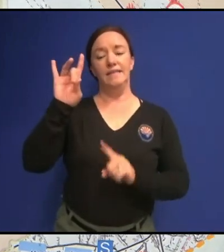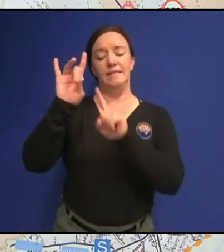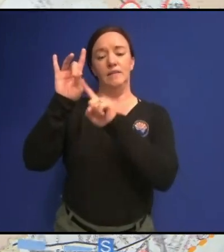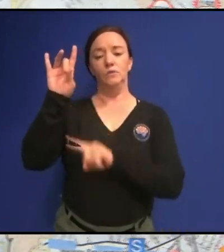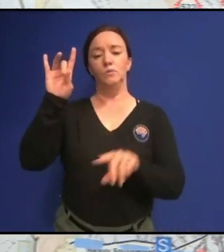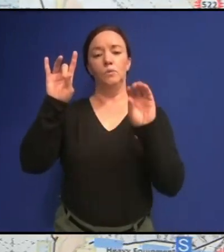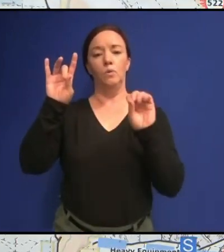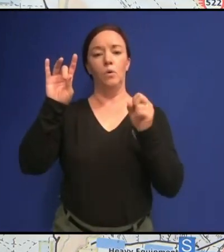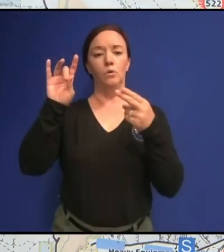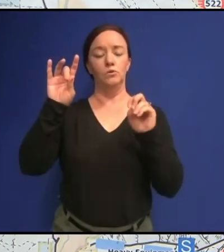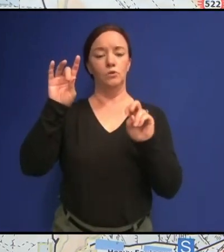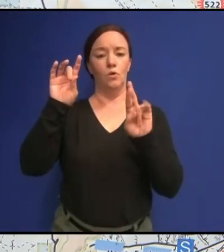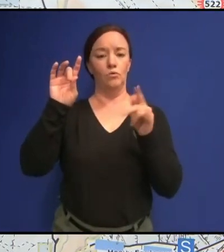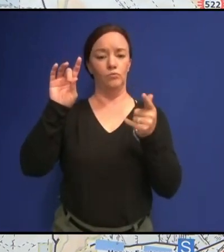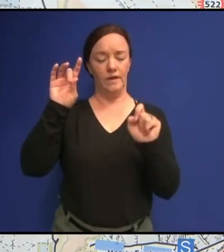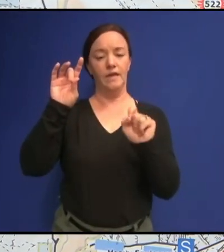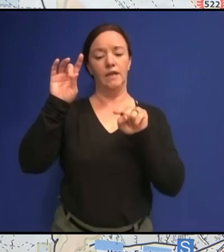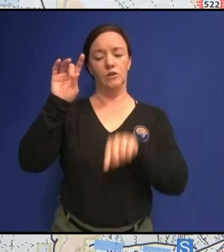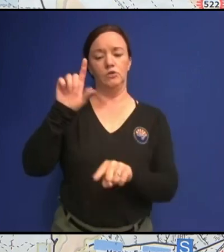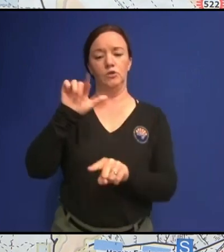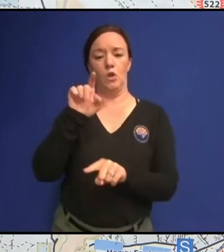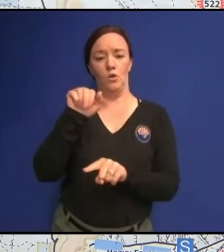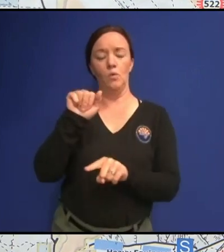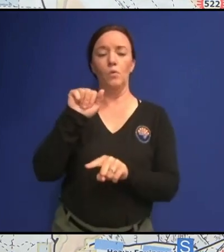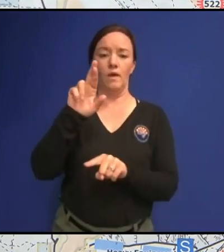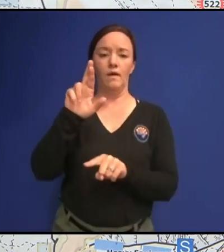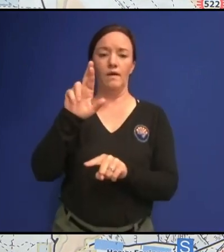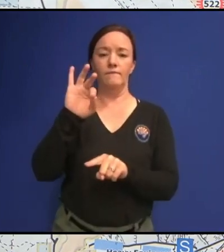into the Luna Fire Scar. And,